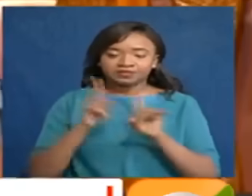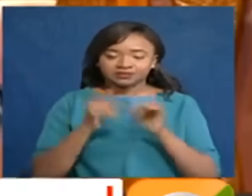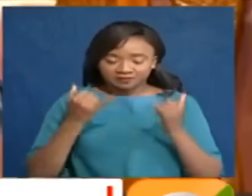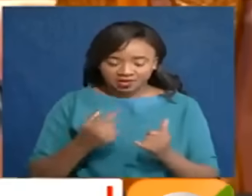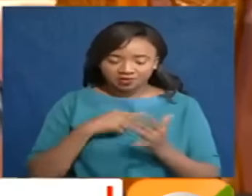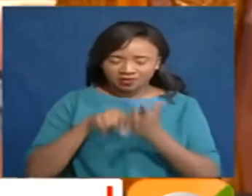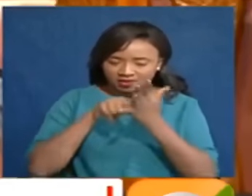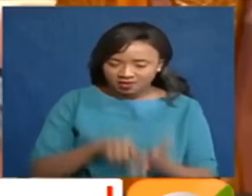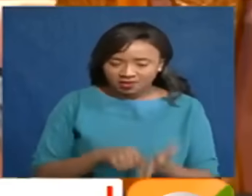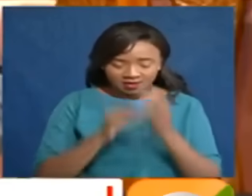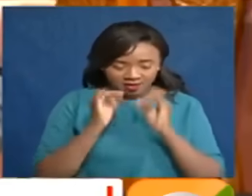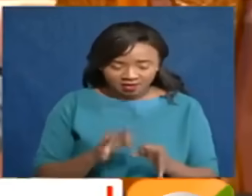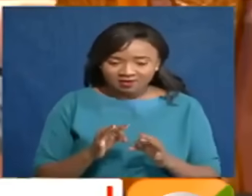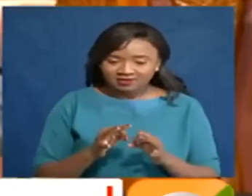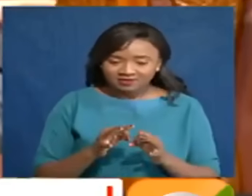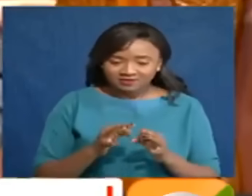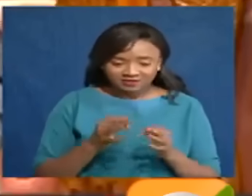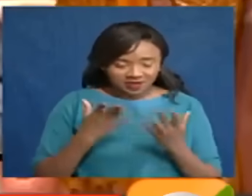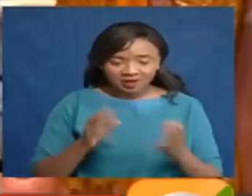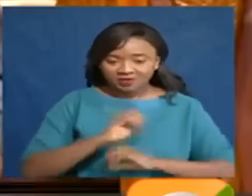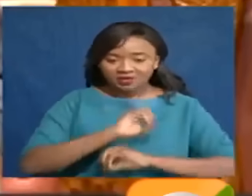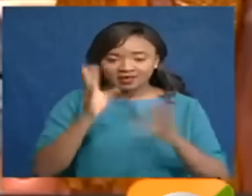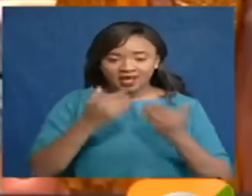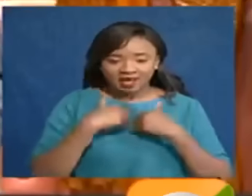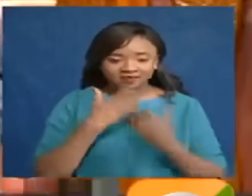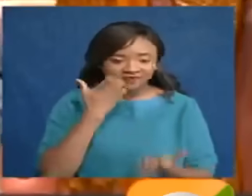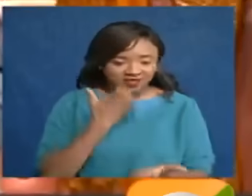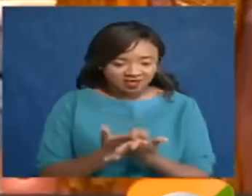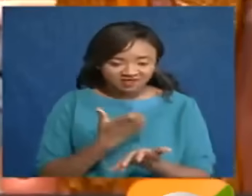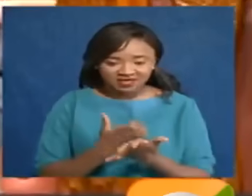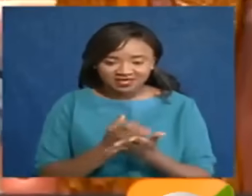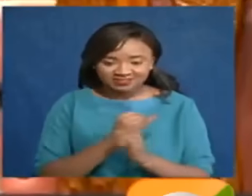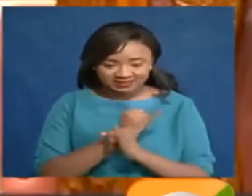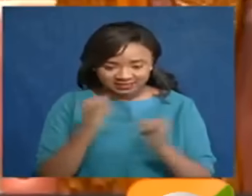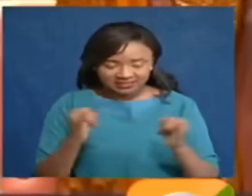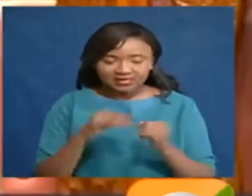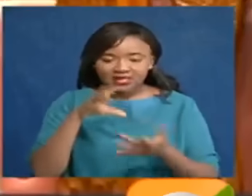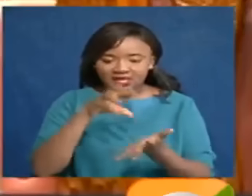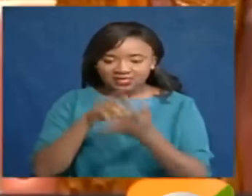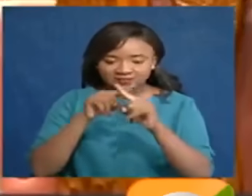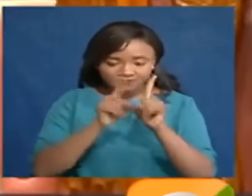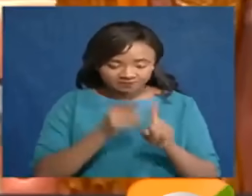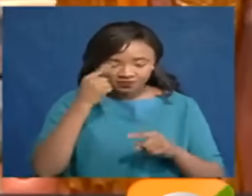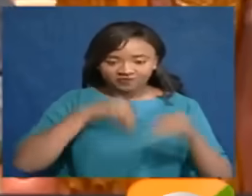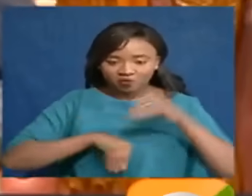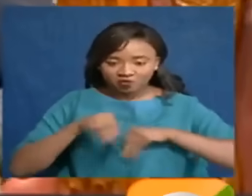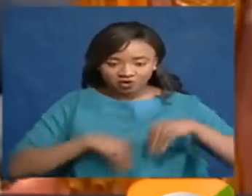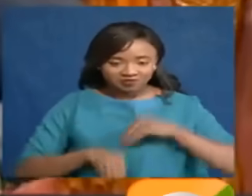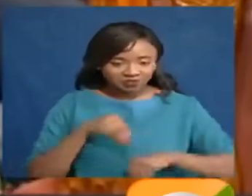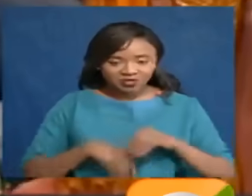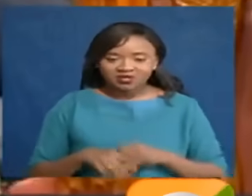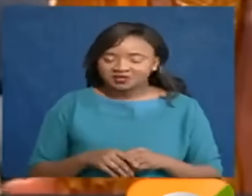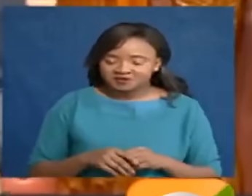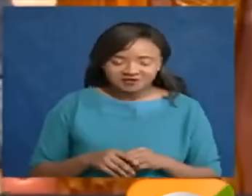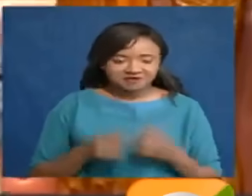of undisputed evidence or credible information on corruption, I will not hesitate to